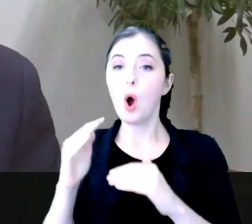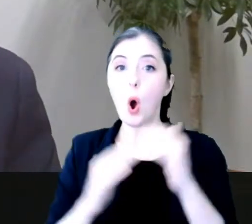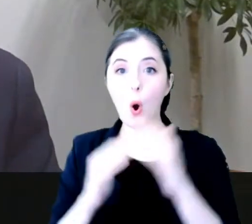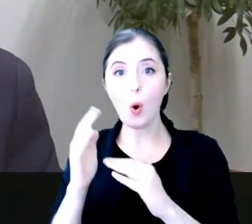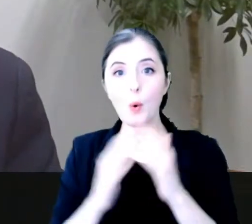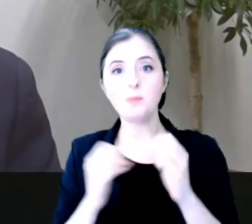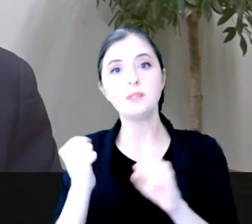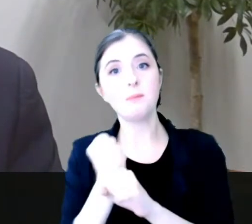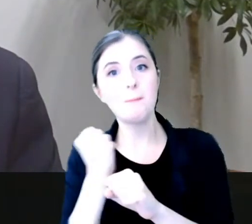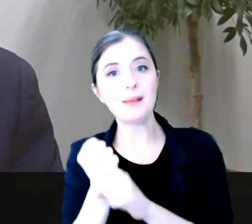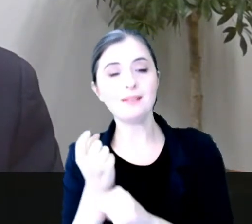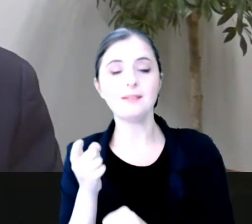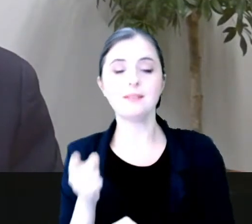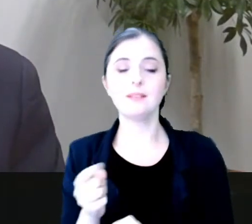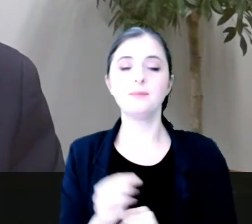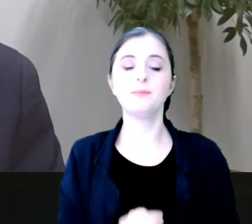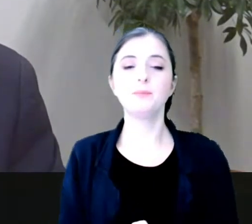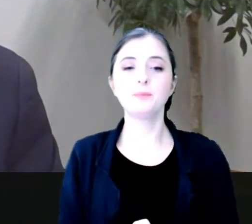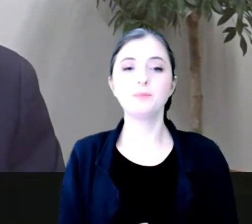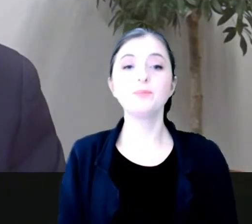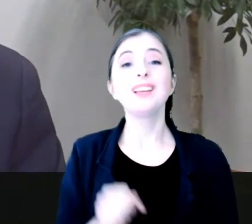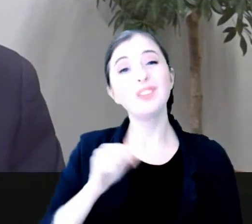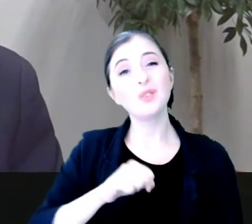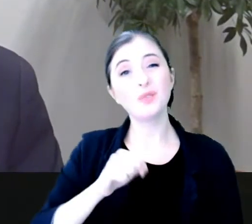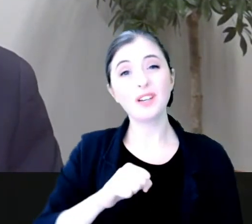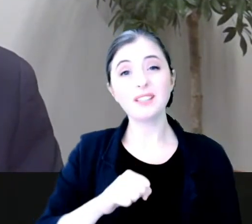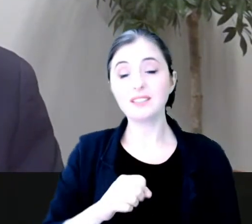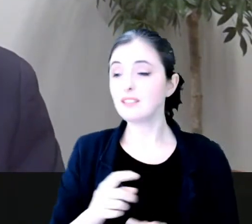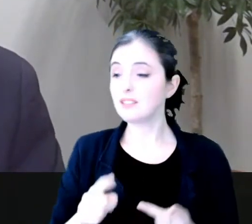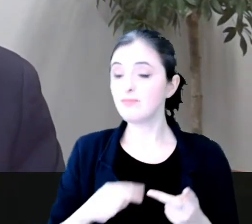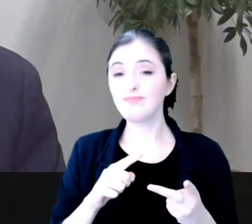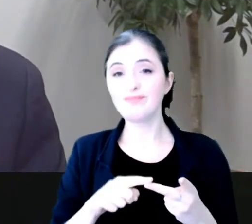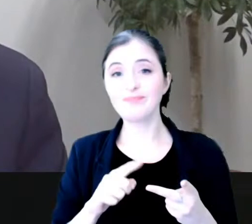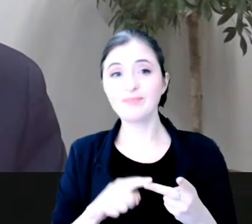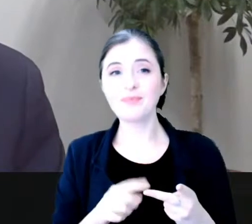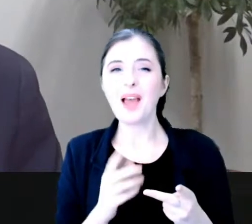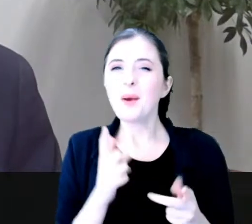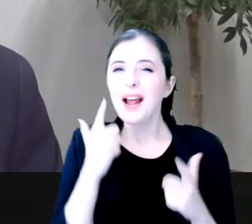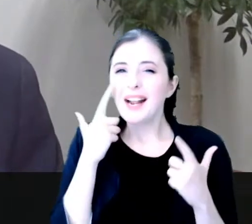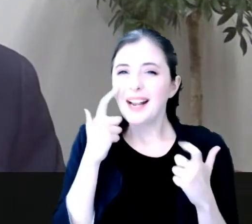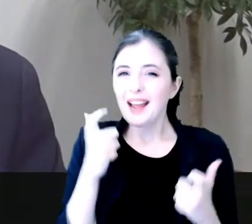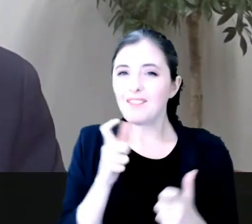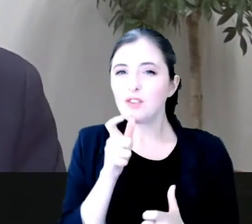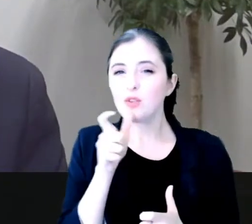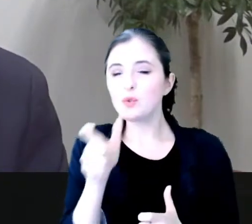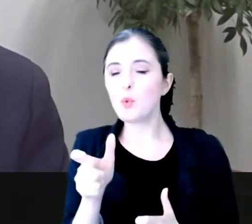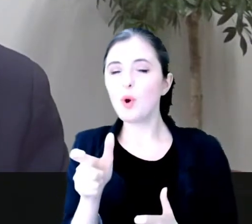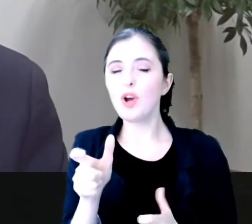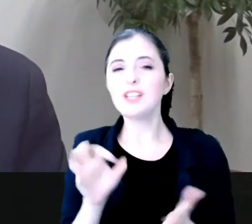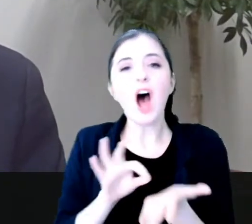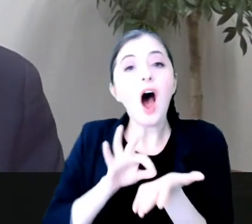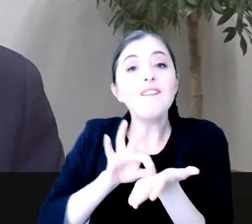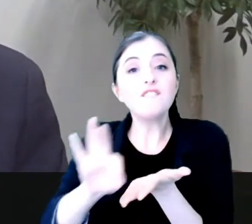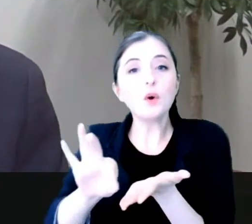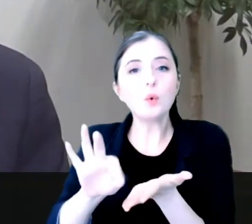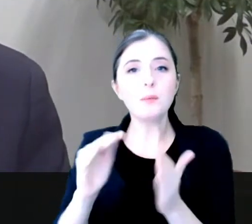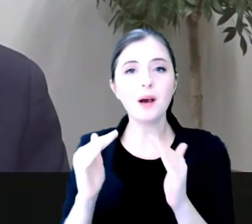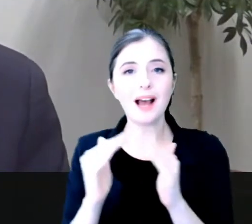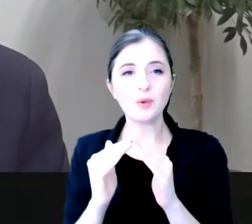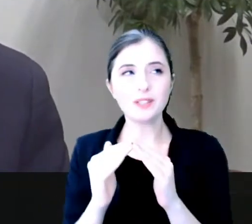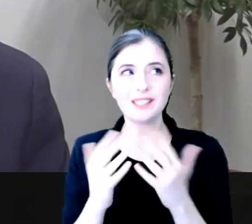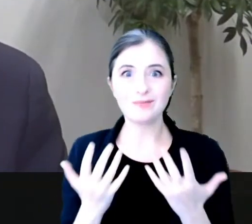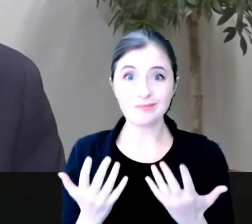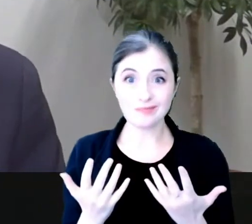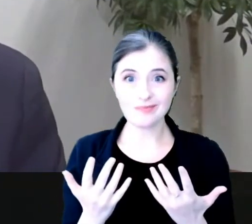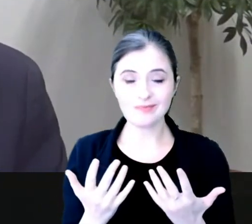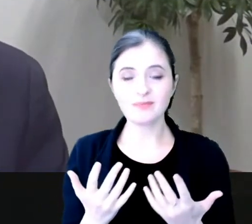on. So I'm very careful about using the phrase affordable housing because nobody believes housing that's